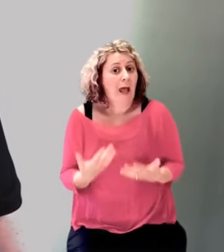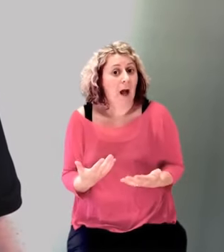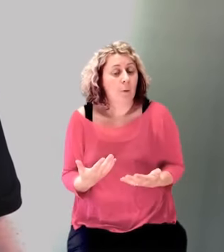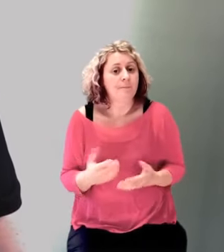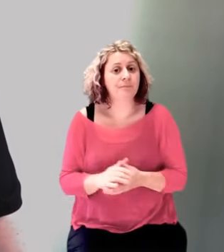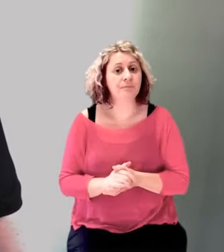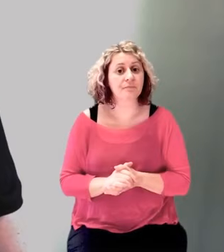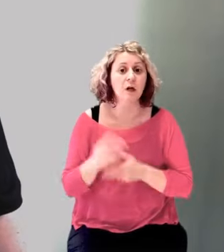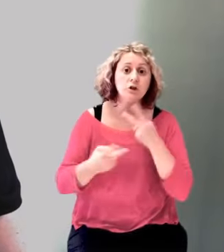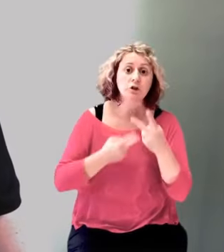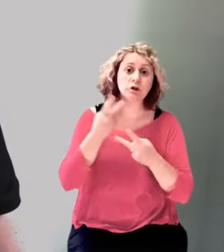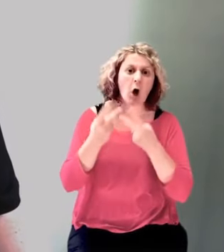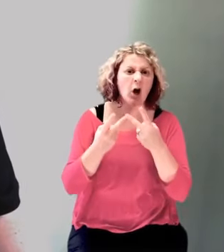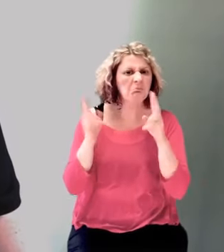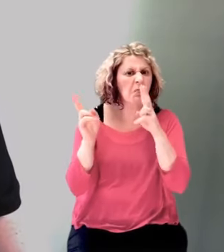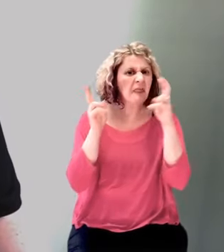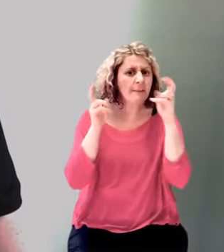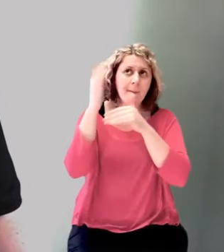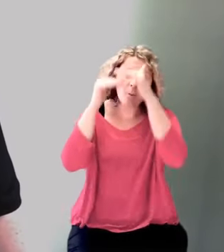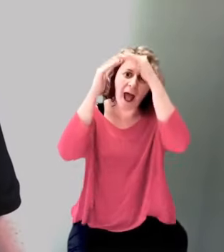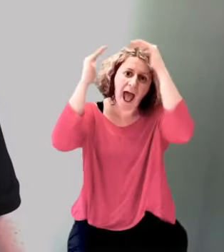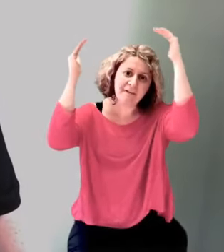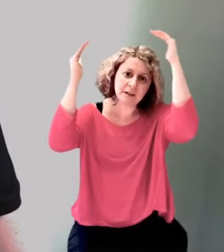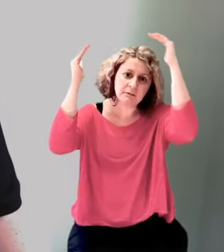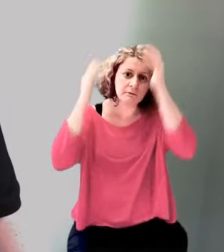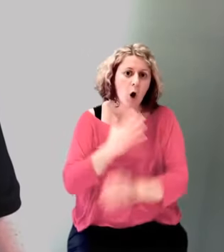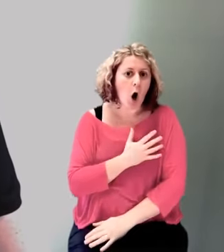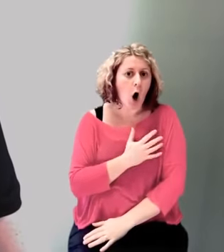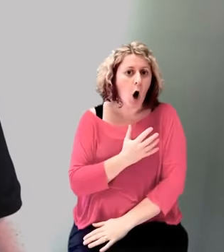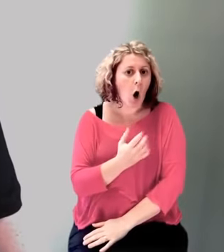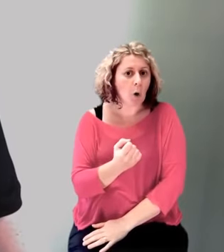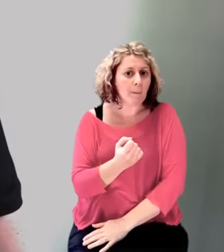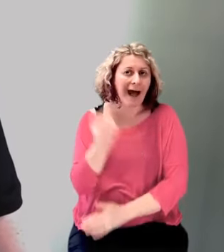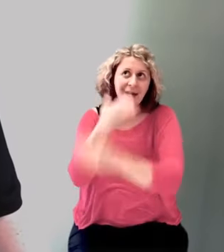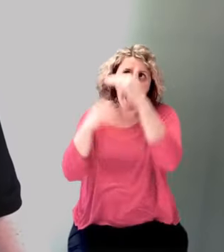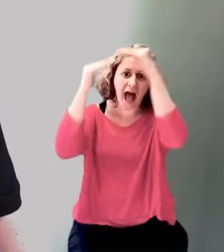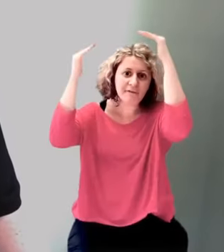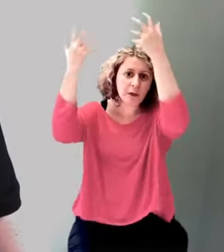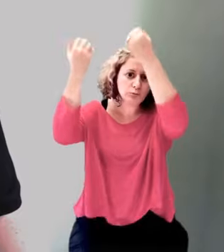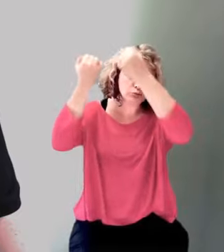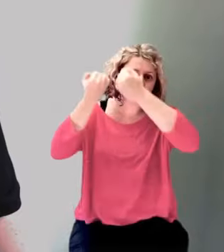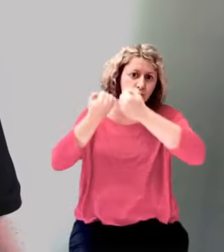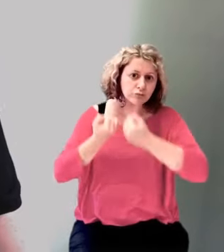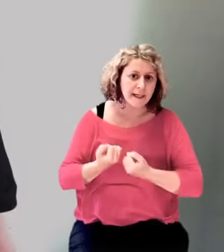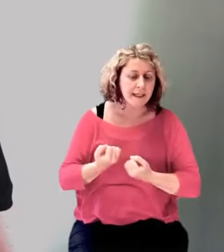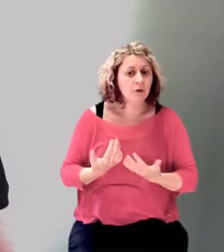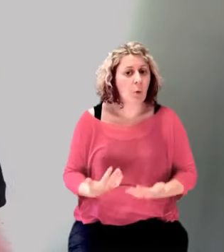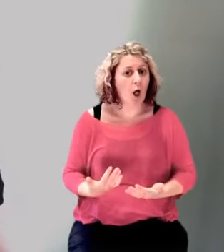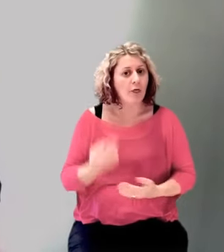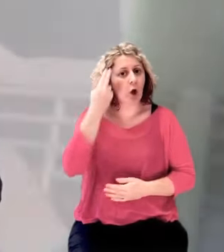song about heaven, it's a song about hope, it's a song about bringing heaven to earth, and it's called Dreams of Home.